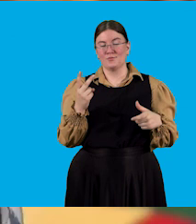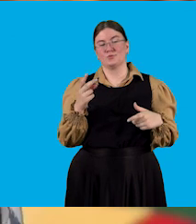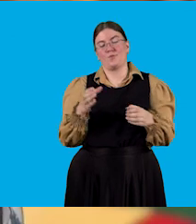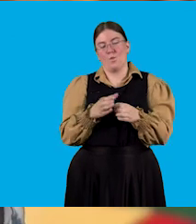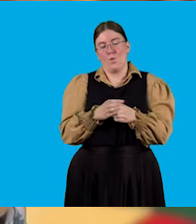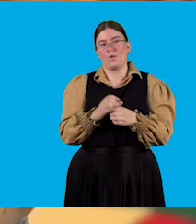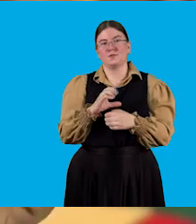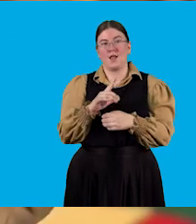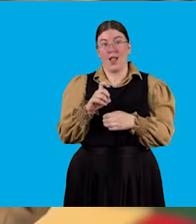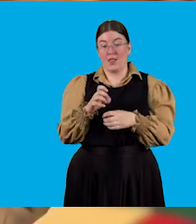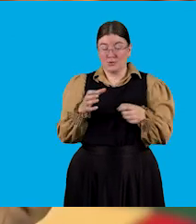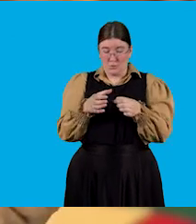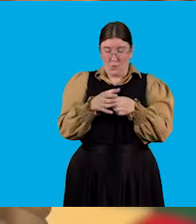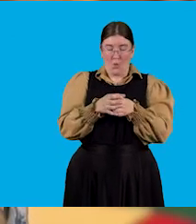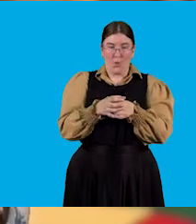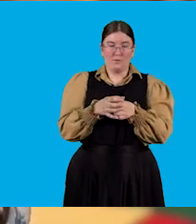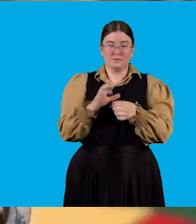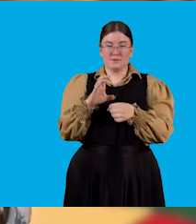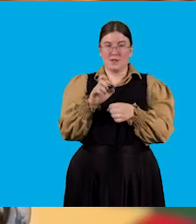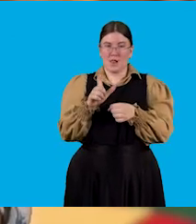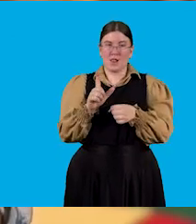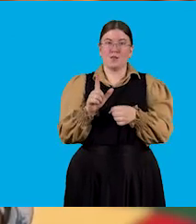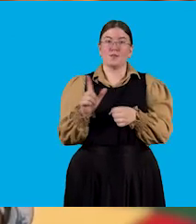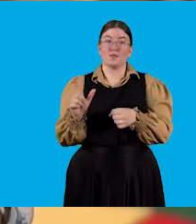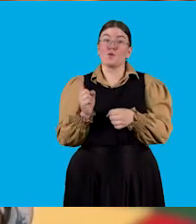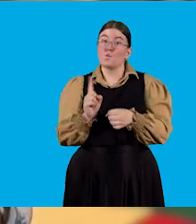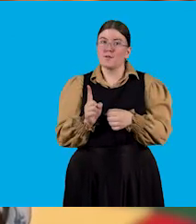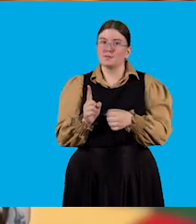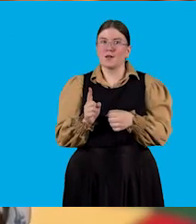in the system is the sperm cell.